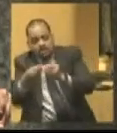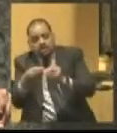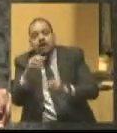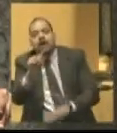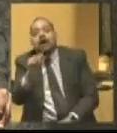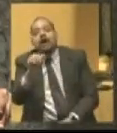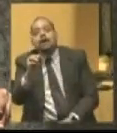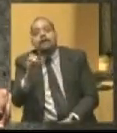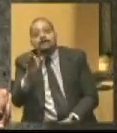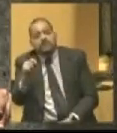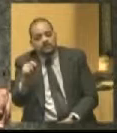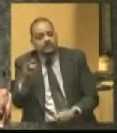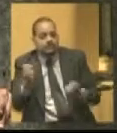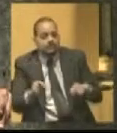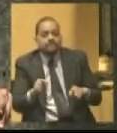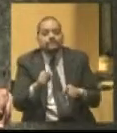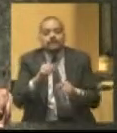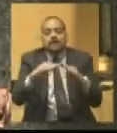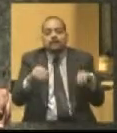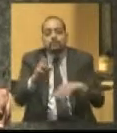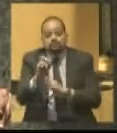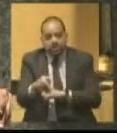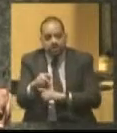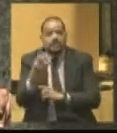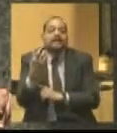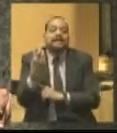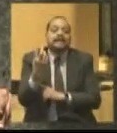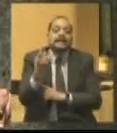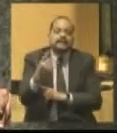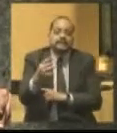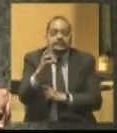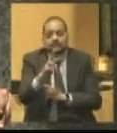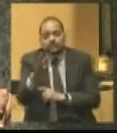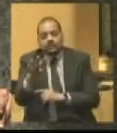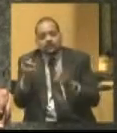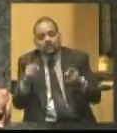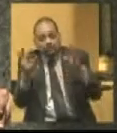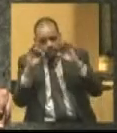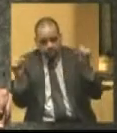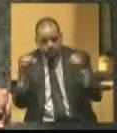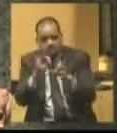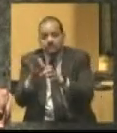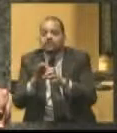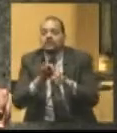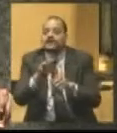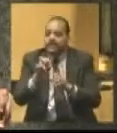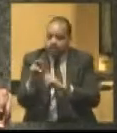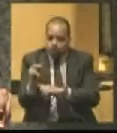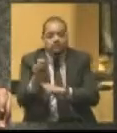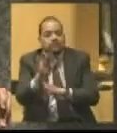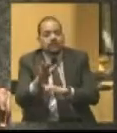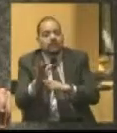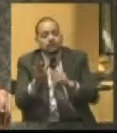of 1864, just as that year's presidential election was gearing up, turned the campaign into a referendum not only on